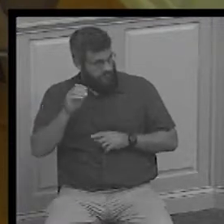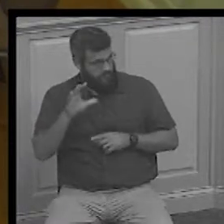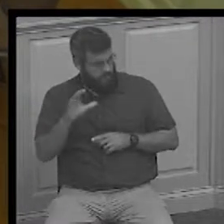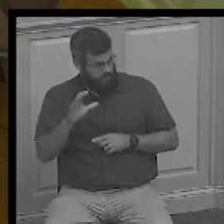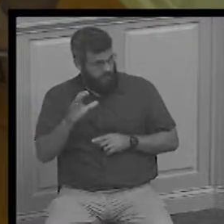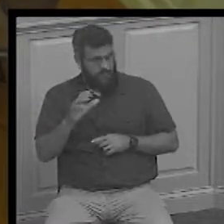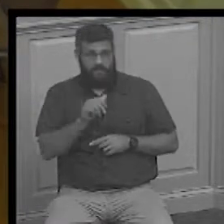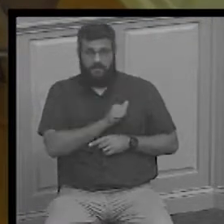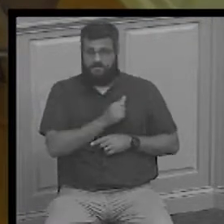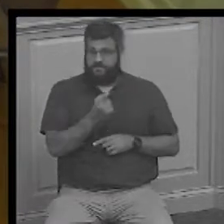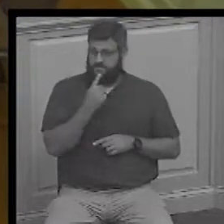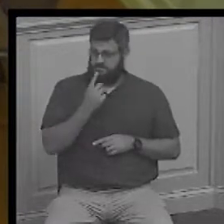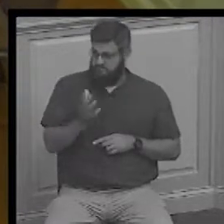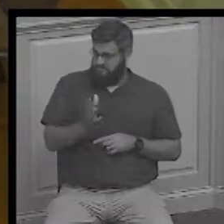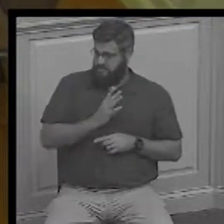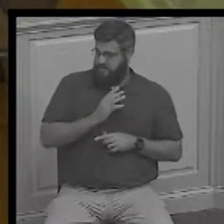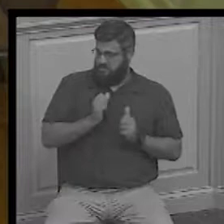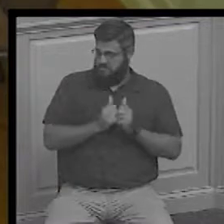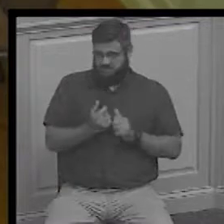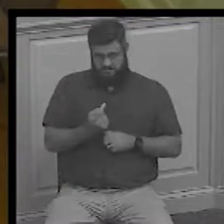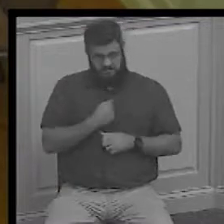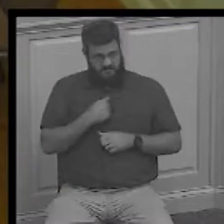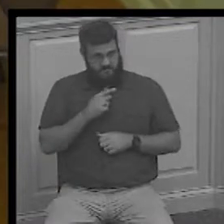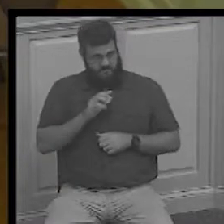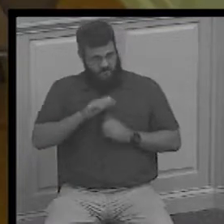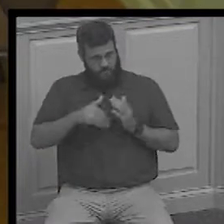me, but the rest of the commission needs to speak up.